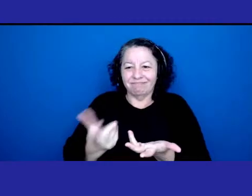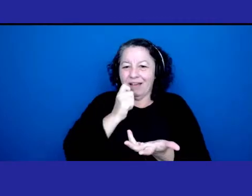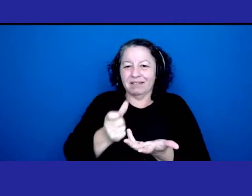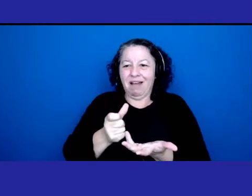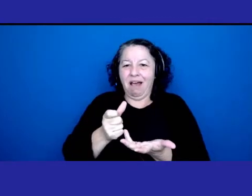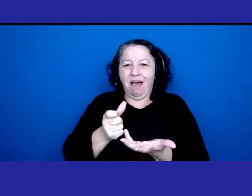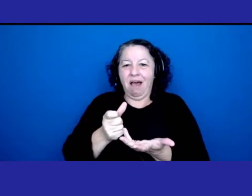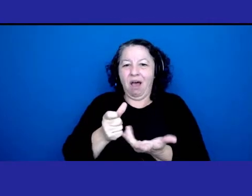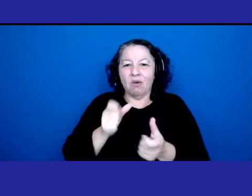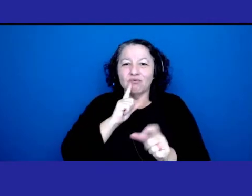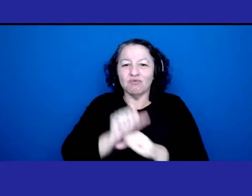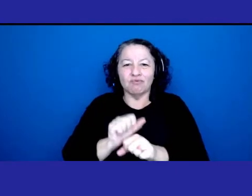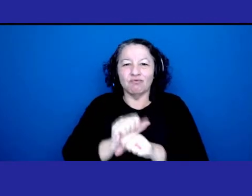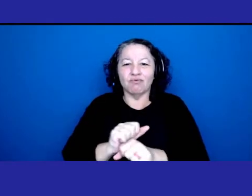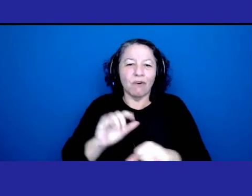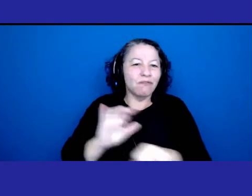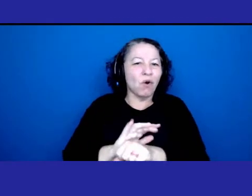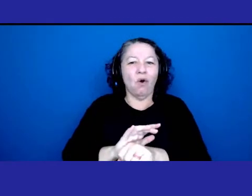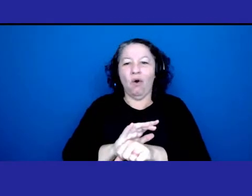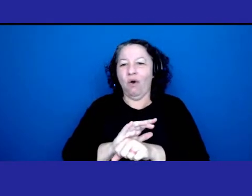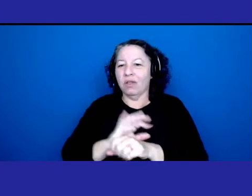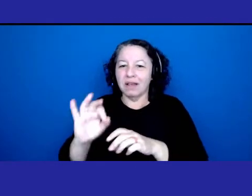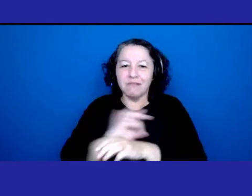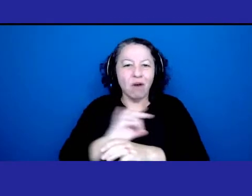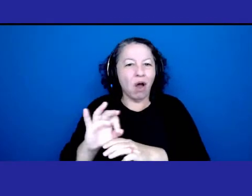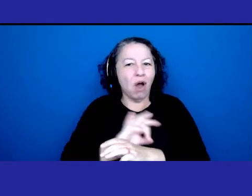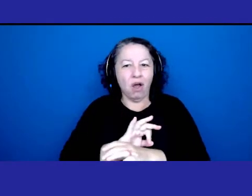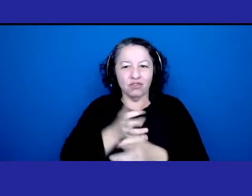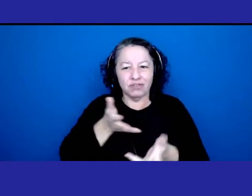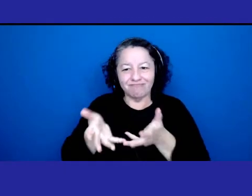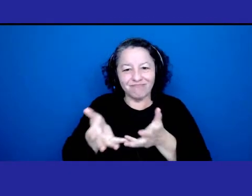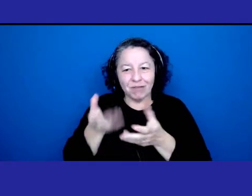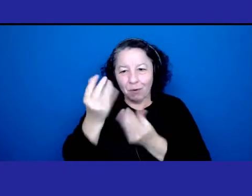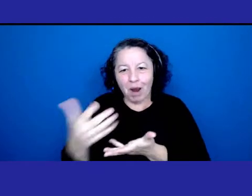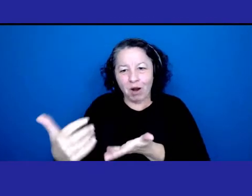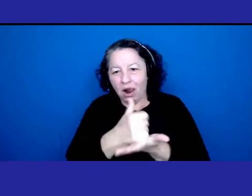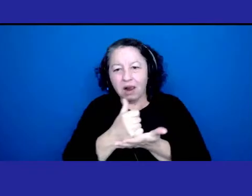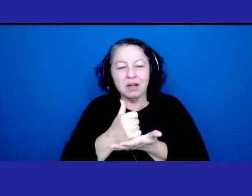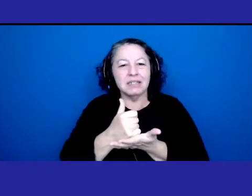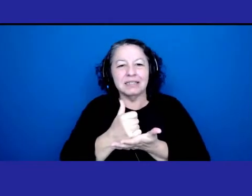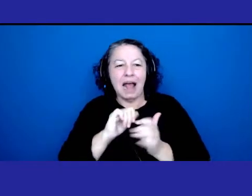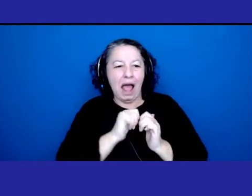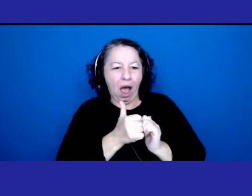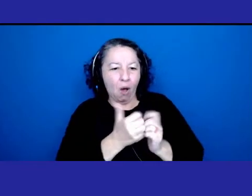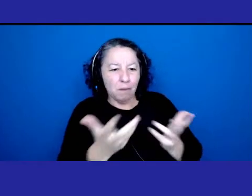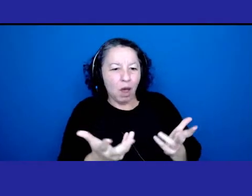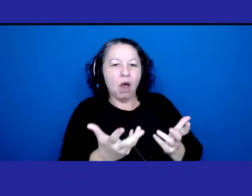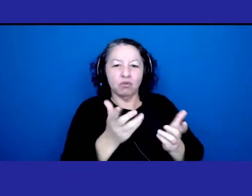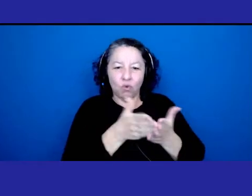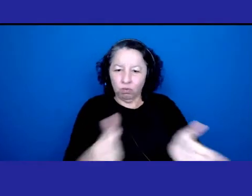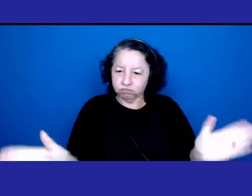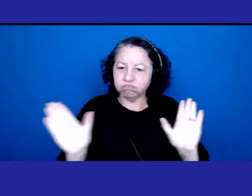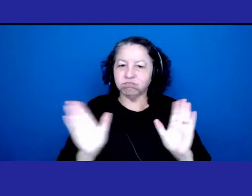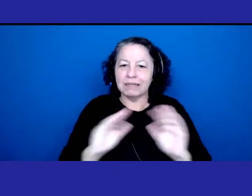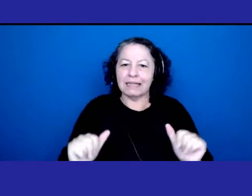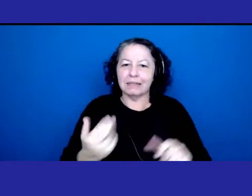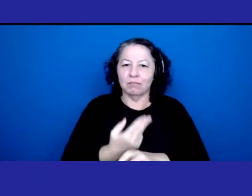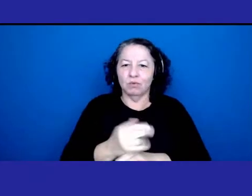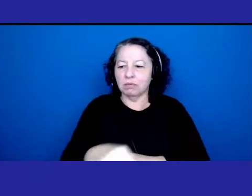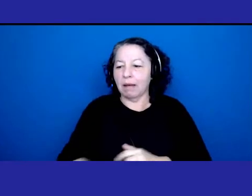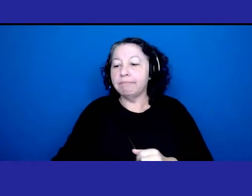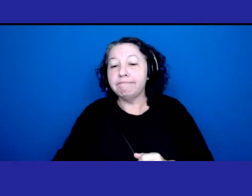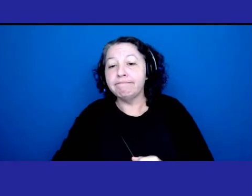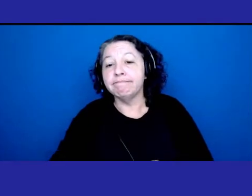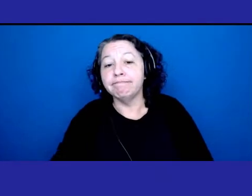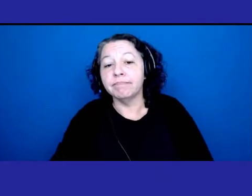interface in place that allowed us to capture the utilization across the system. And second, the demand for